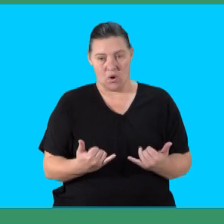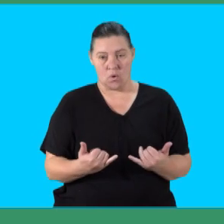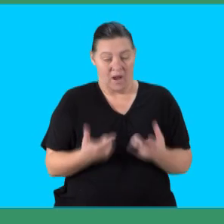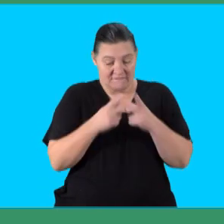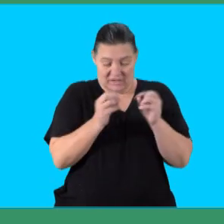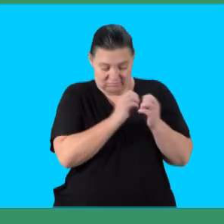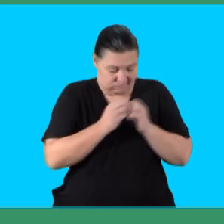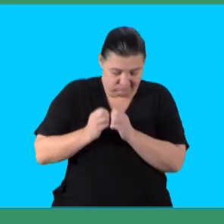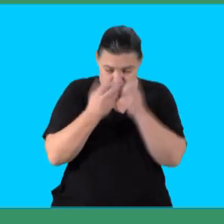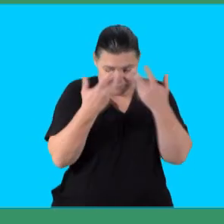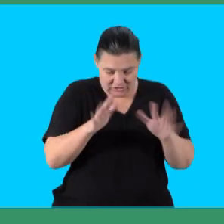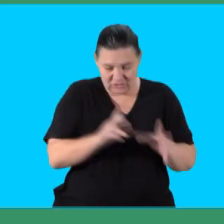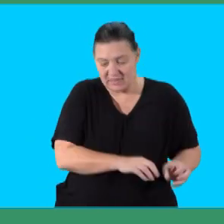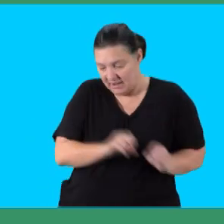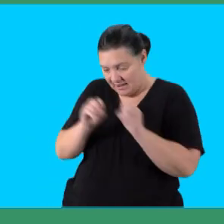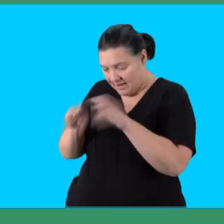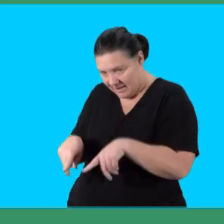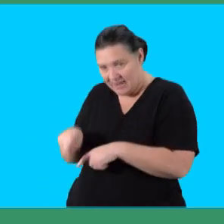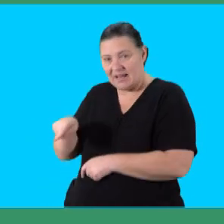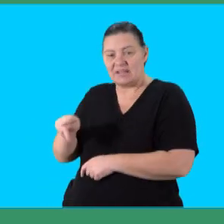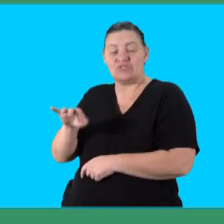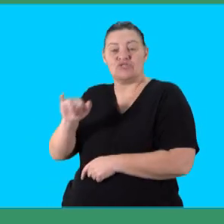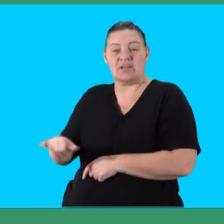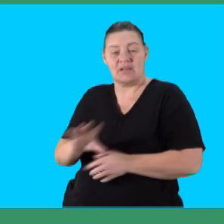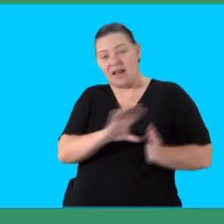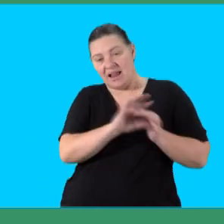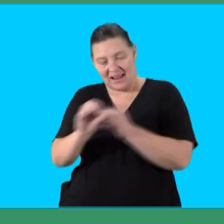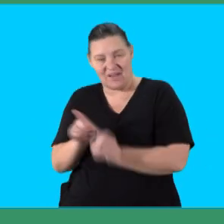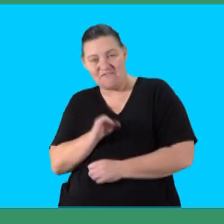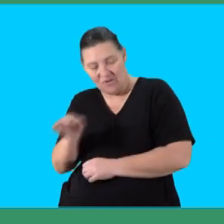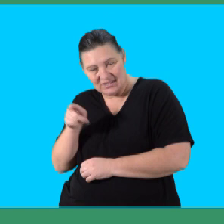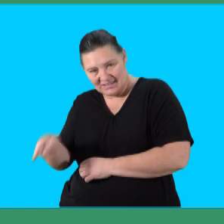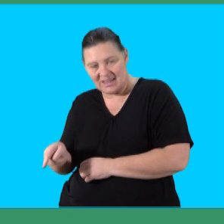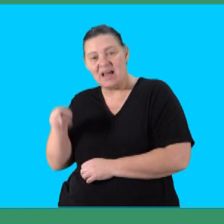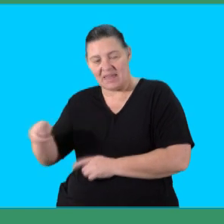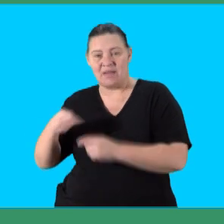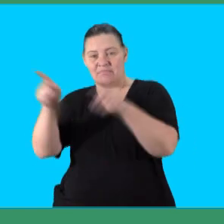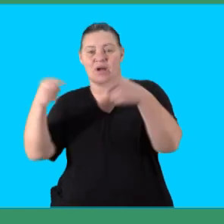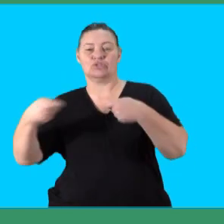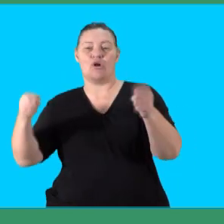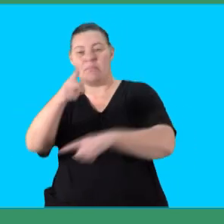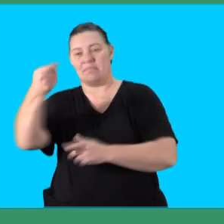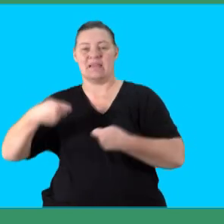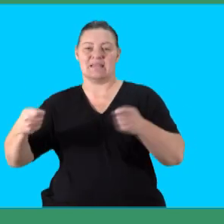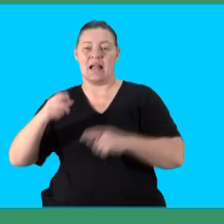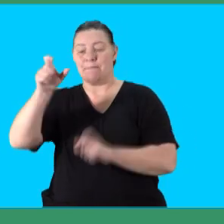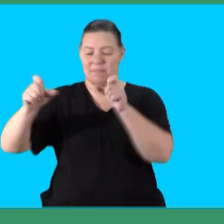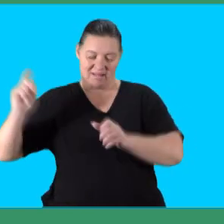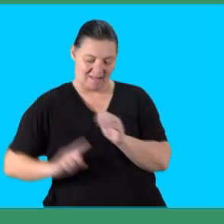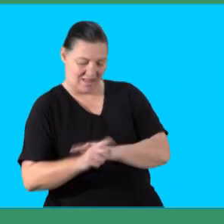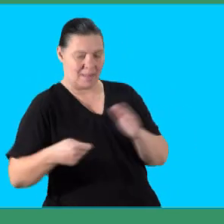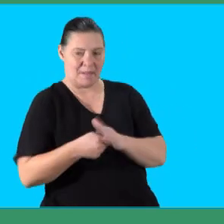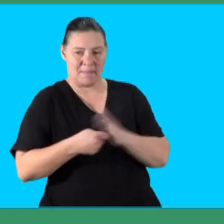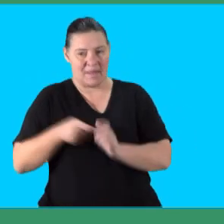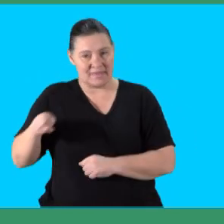goods are transported to retailers who in turn sell the final product to consumers. Now the